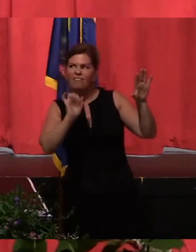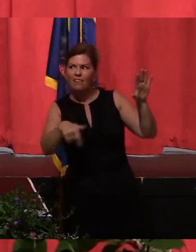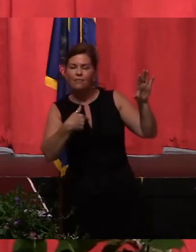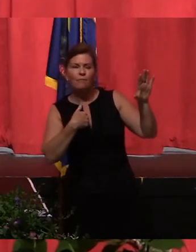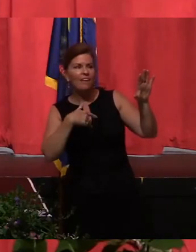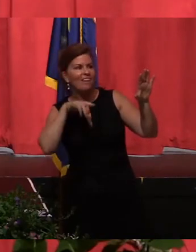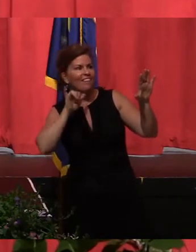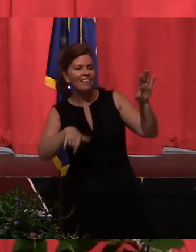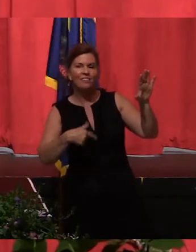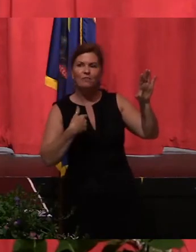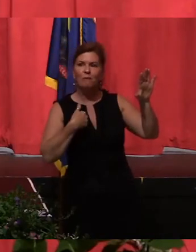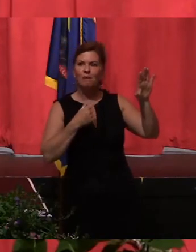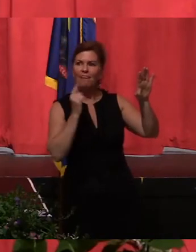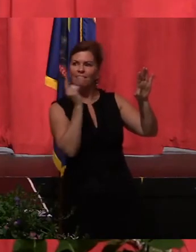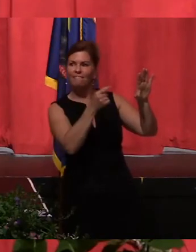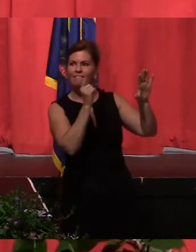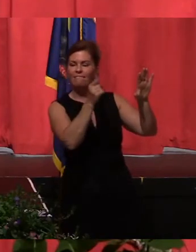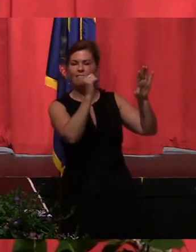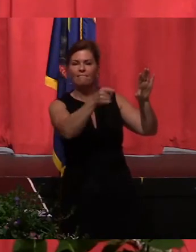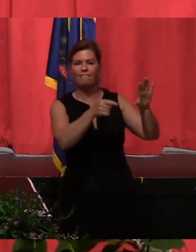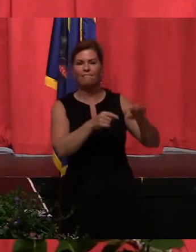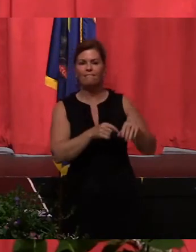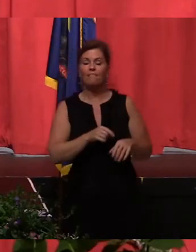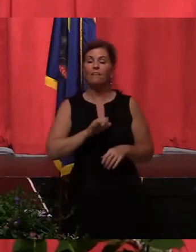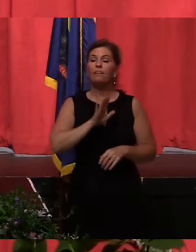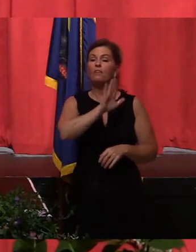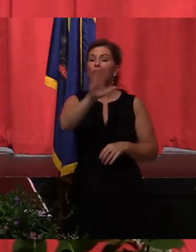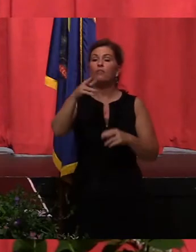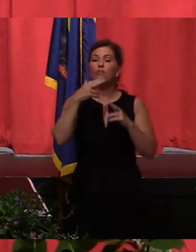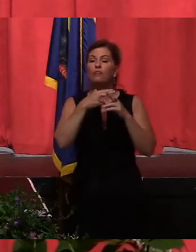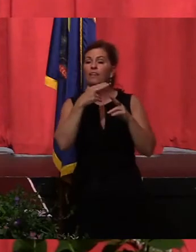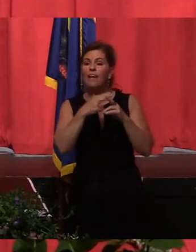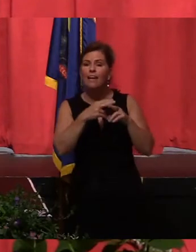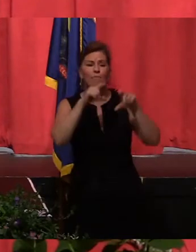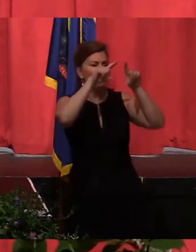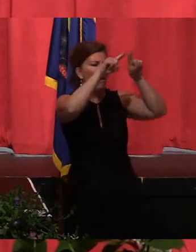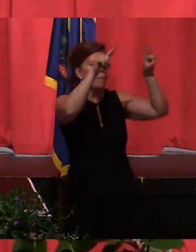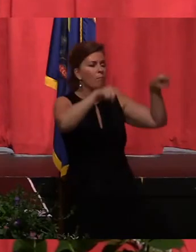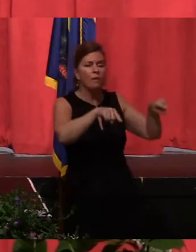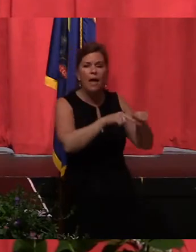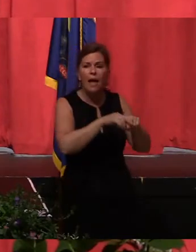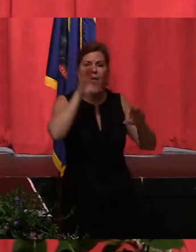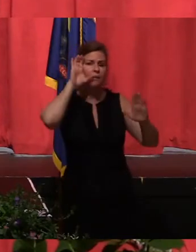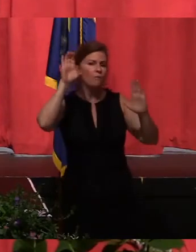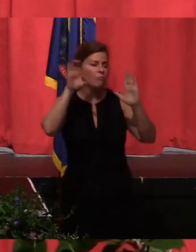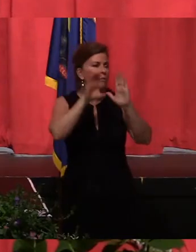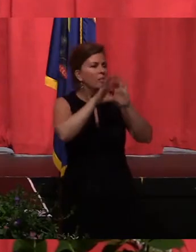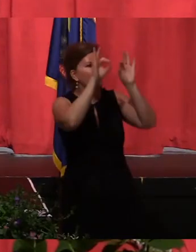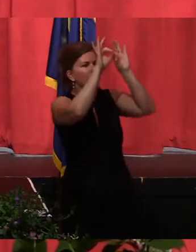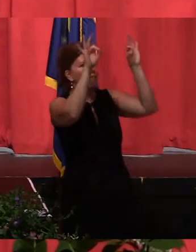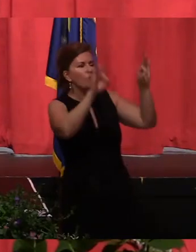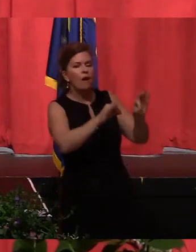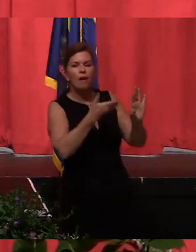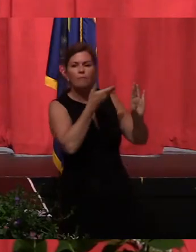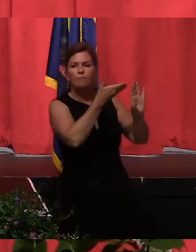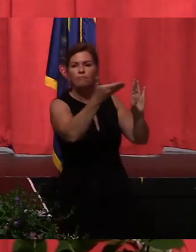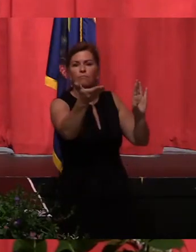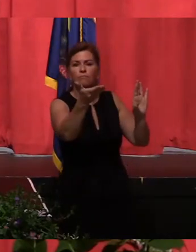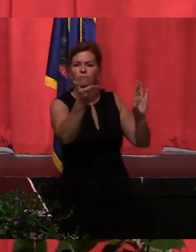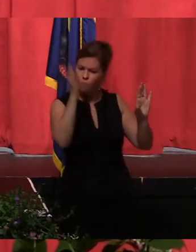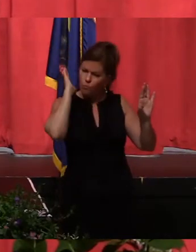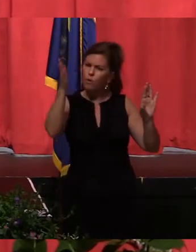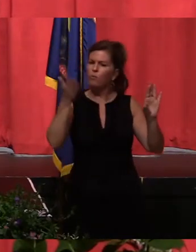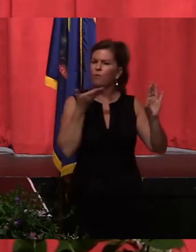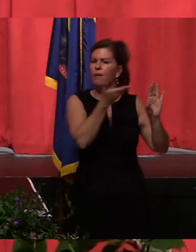would be displayed there too. Your names on a plaque, your pictures in a frame. But we will be